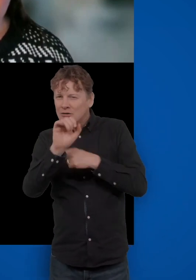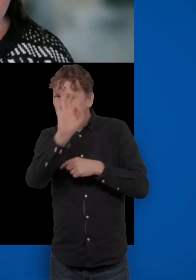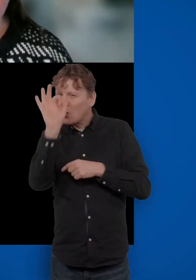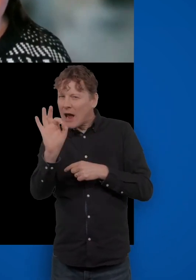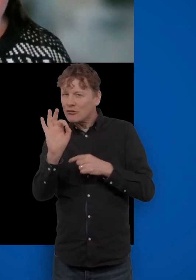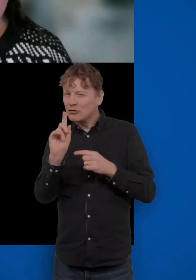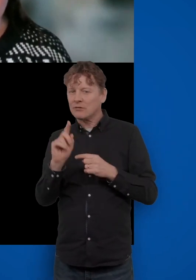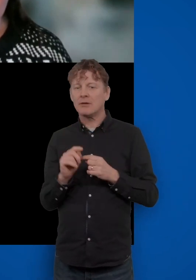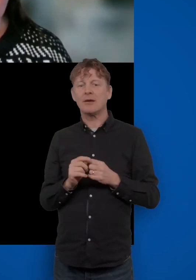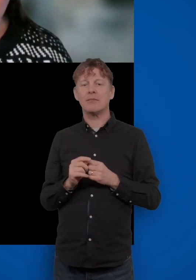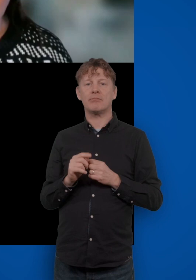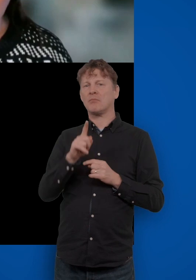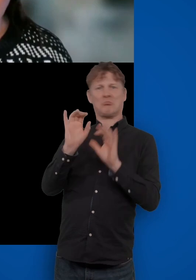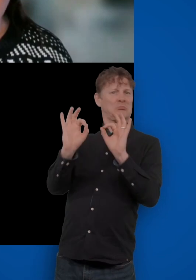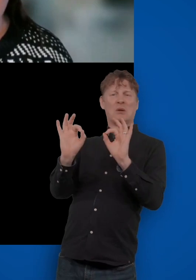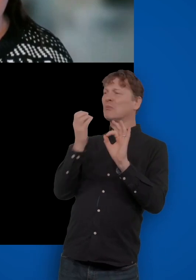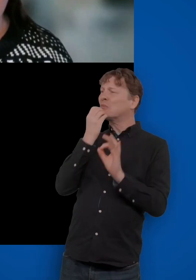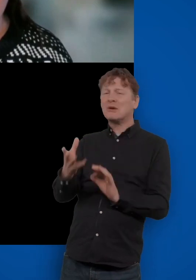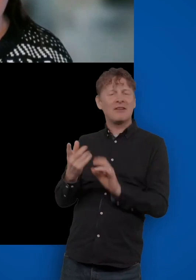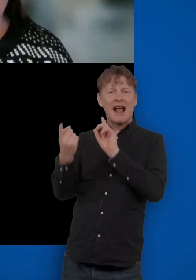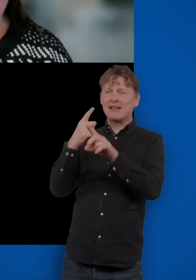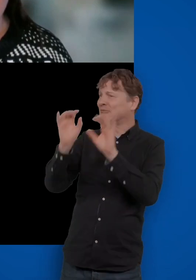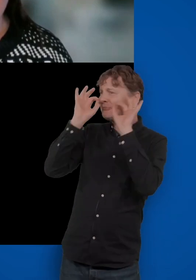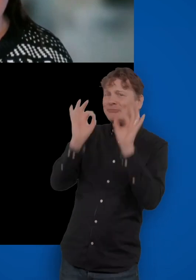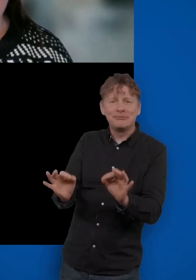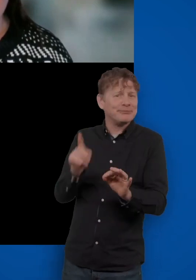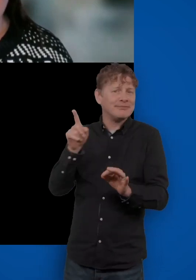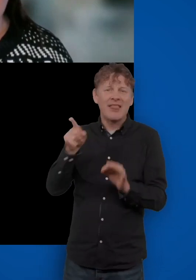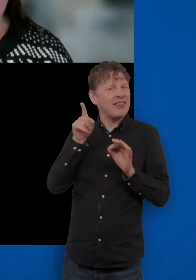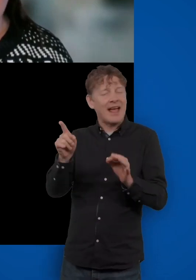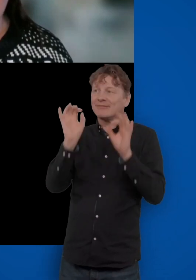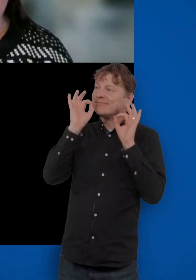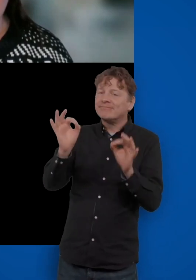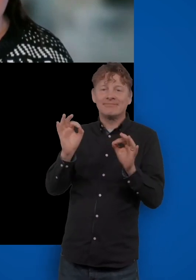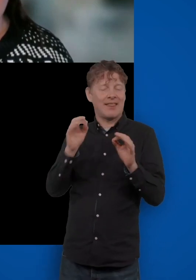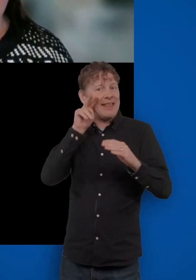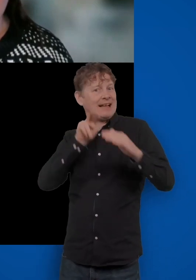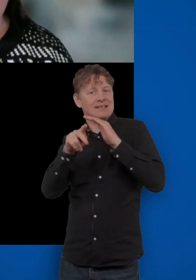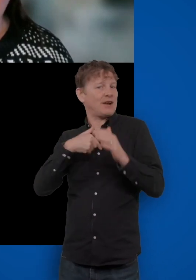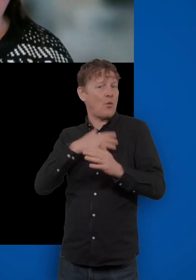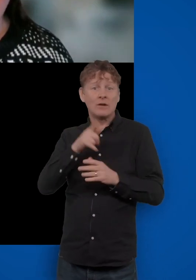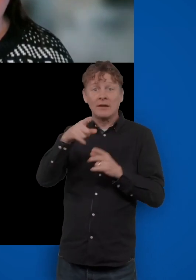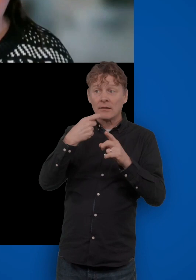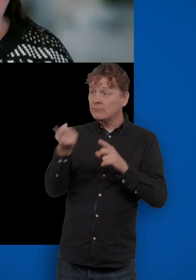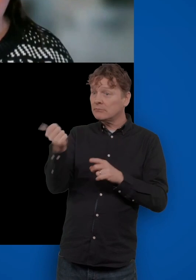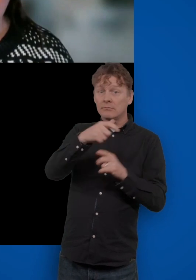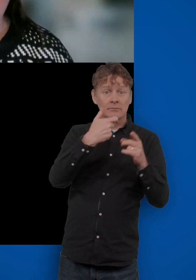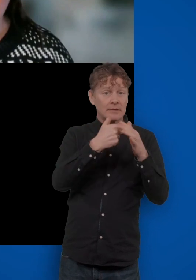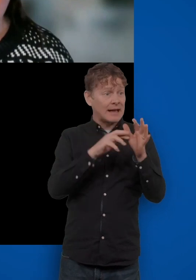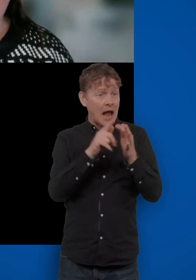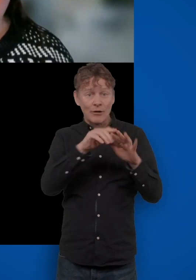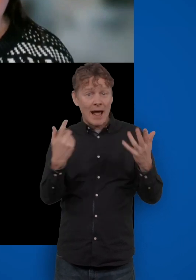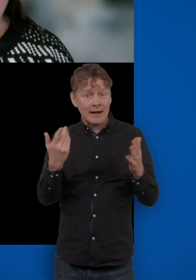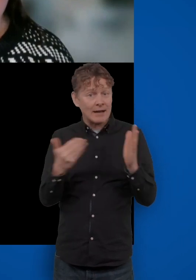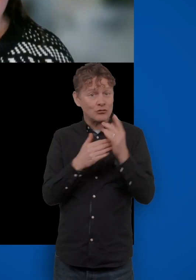but that answered it beautifully, actually. That's exactly the kind of insight I wanted. Karen, do you have anything to add or any additional